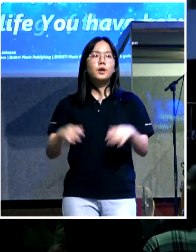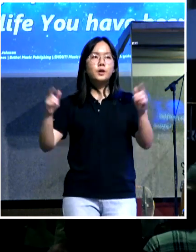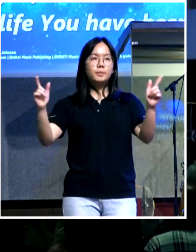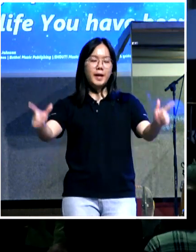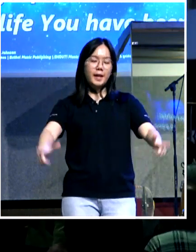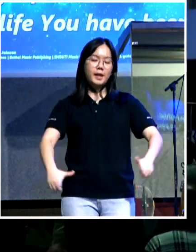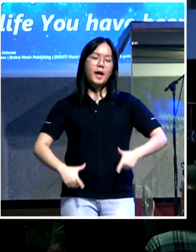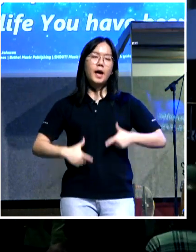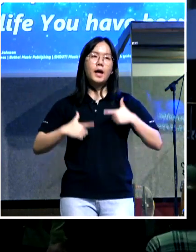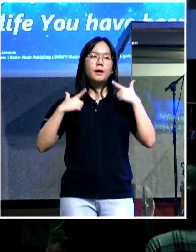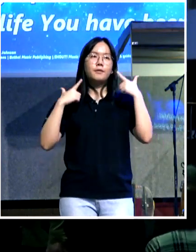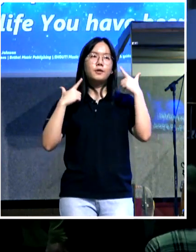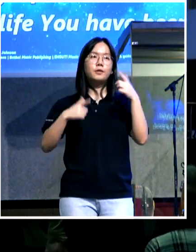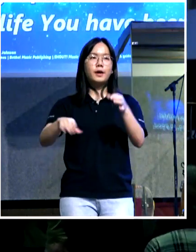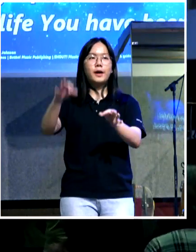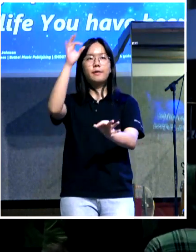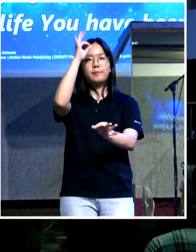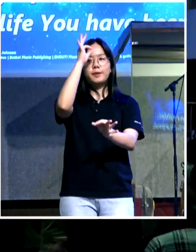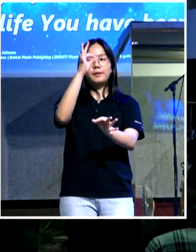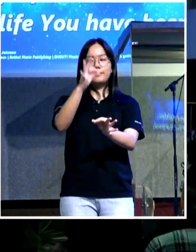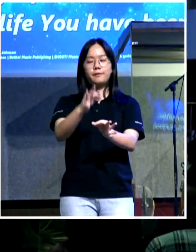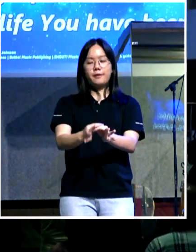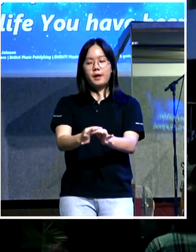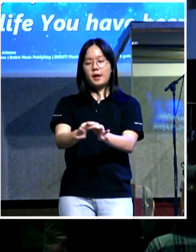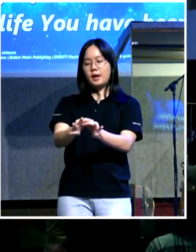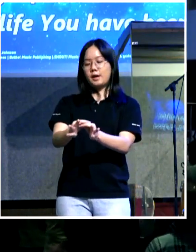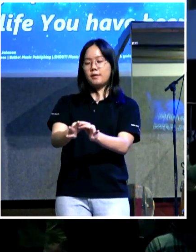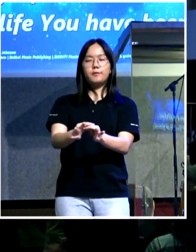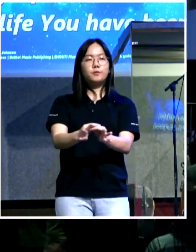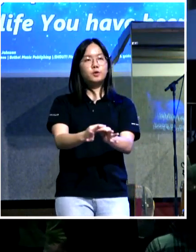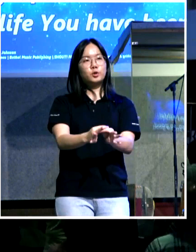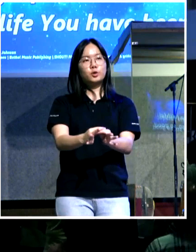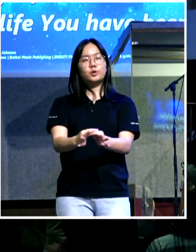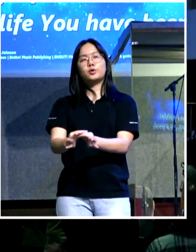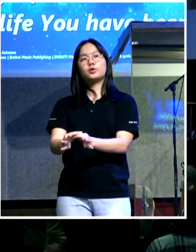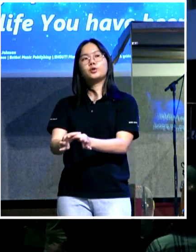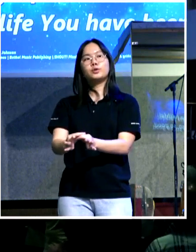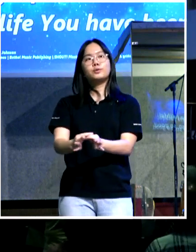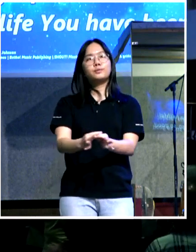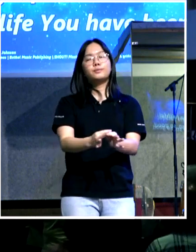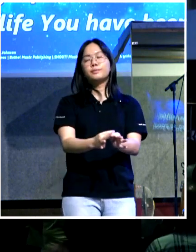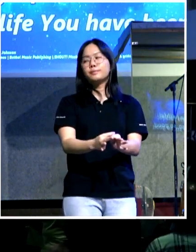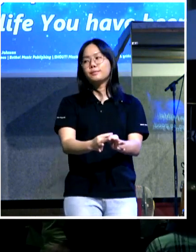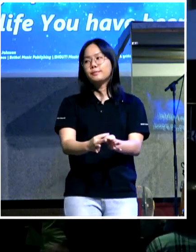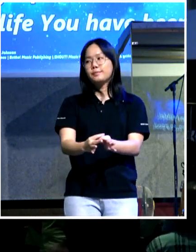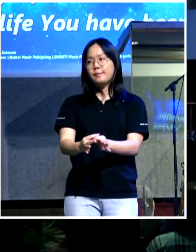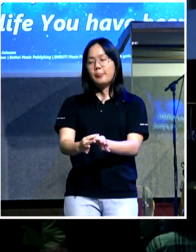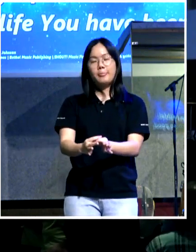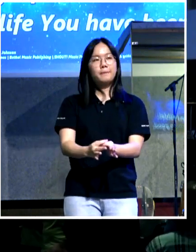So my life you have been faithful.